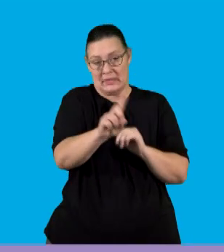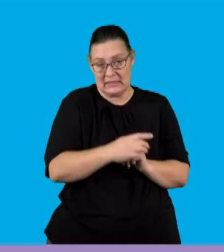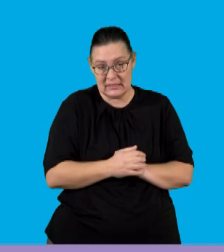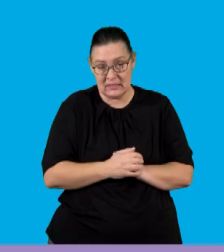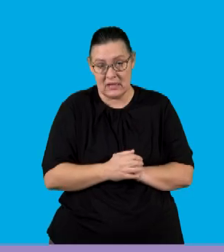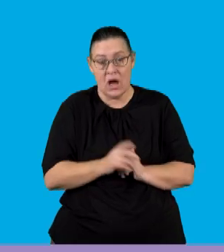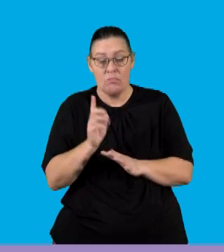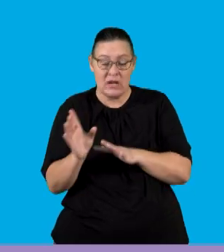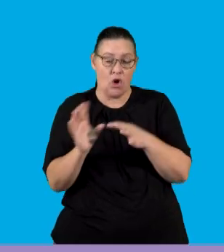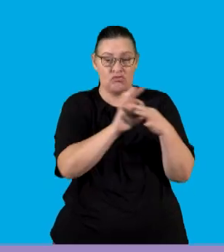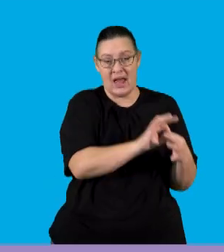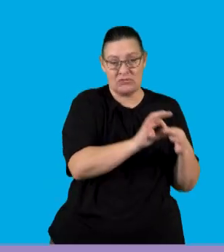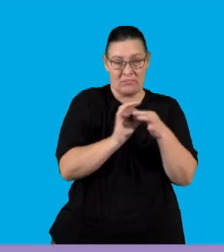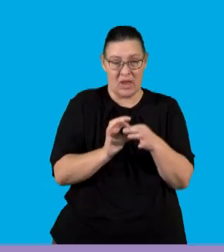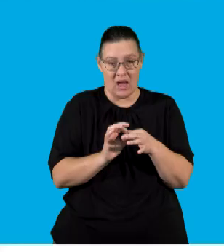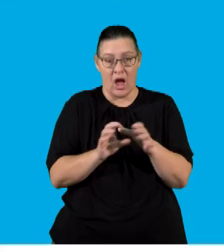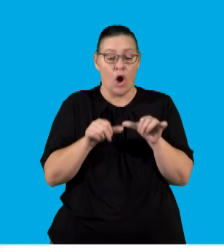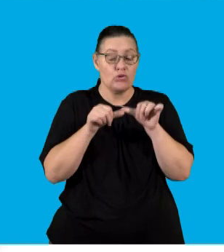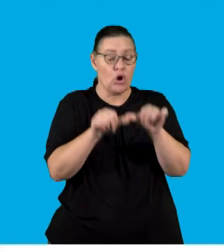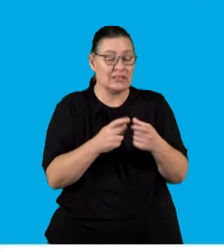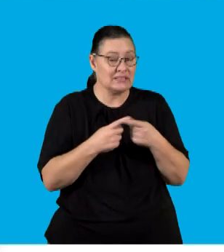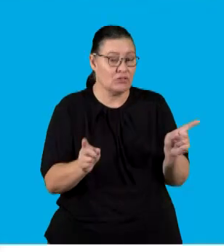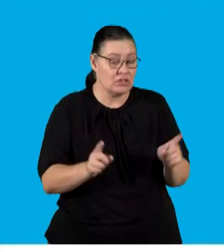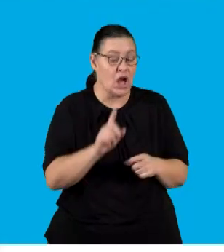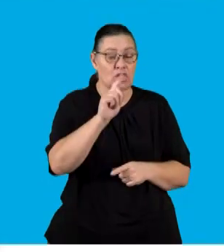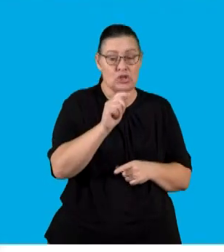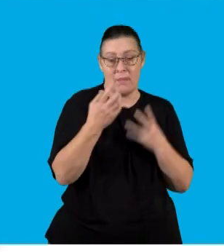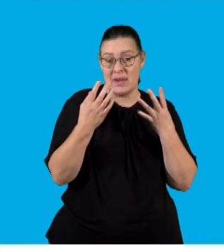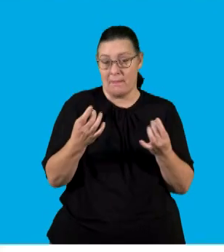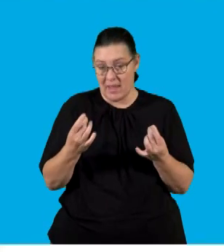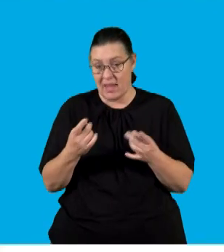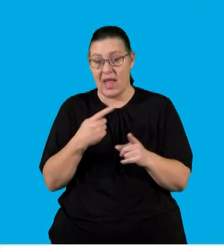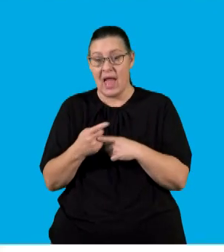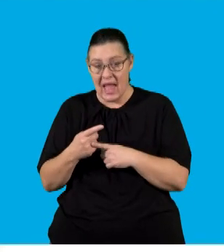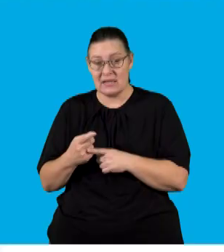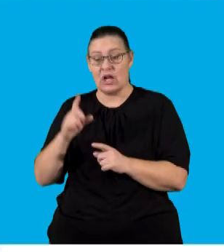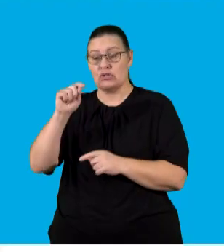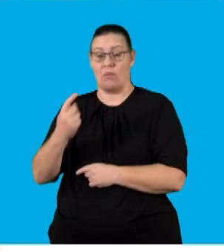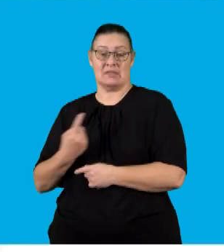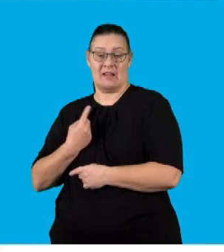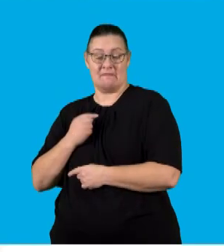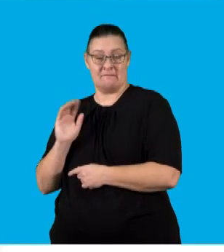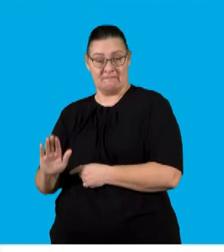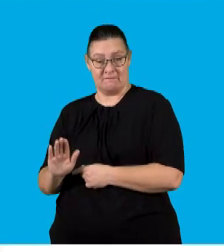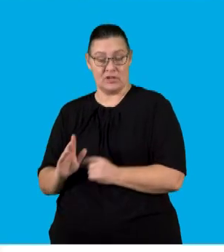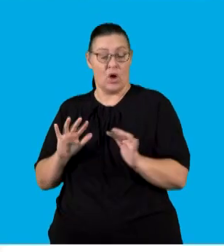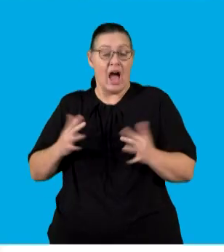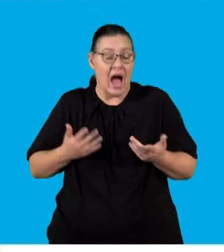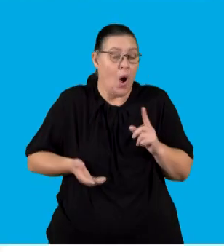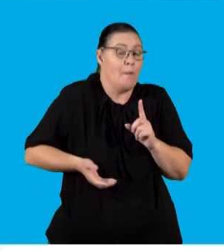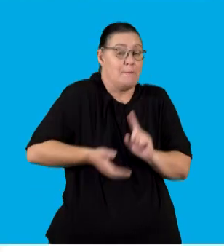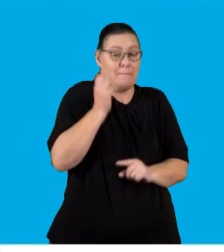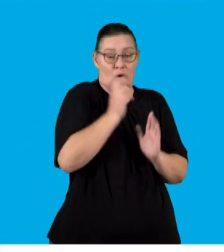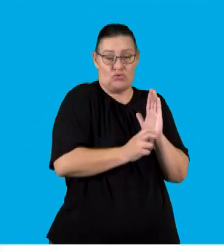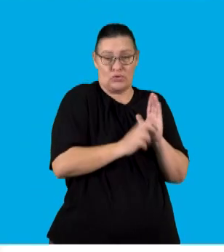Remember, we need to find that relationship between the constant difference, the term number, and the term itself. So how can we